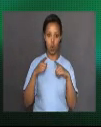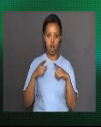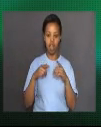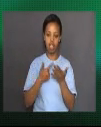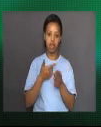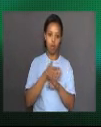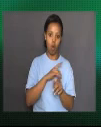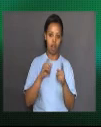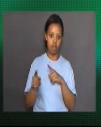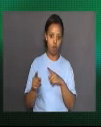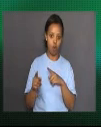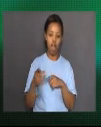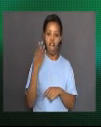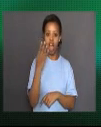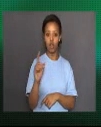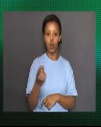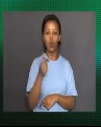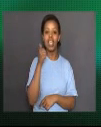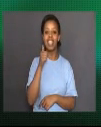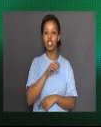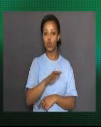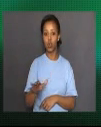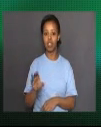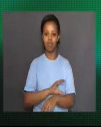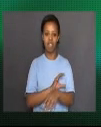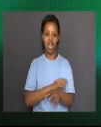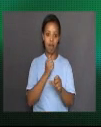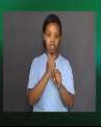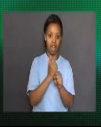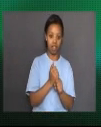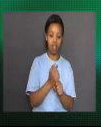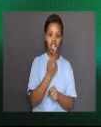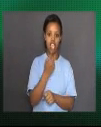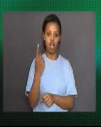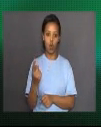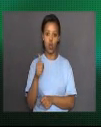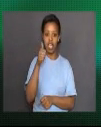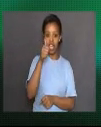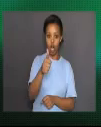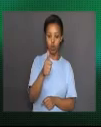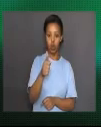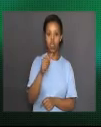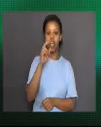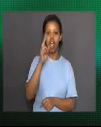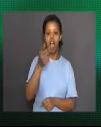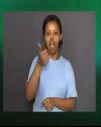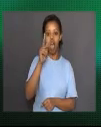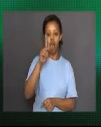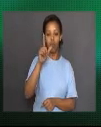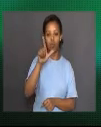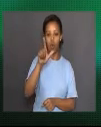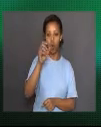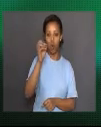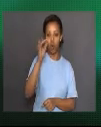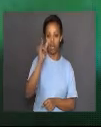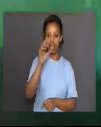to produce 4 daughter cells, each with its own haploid set of